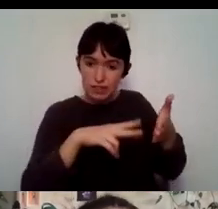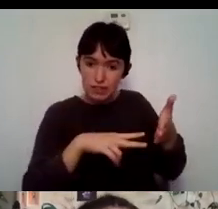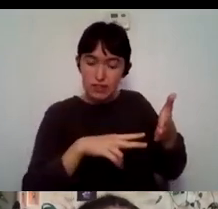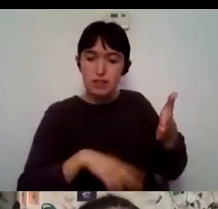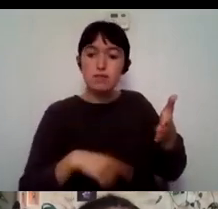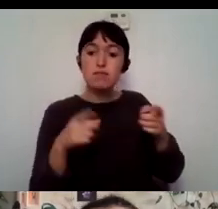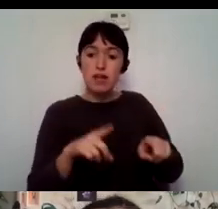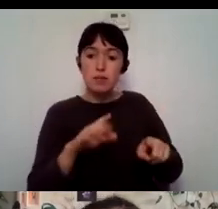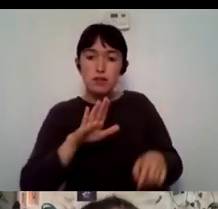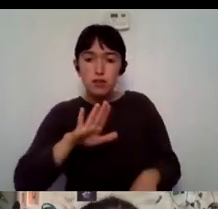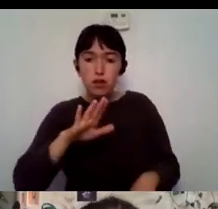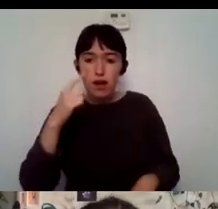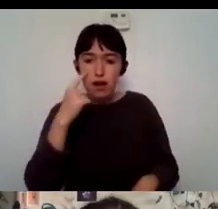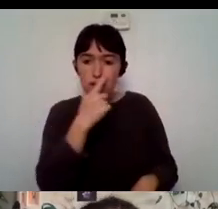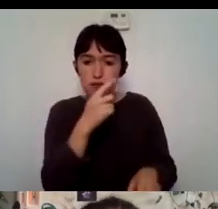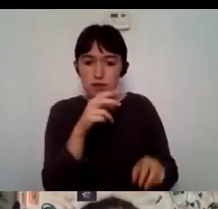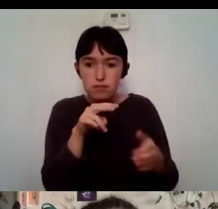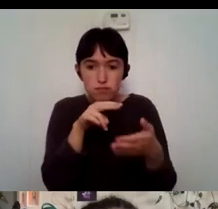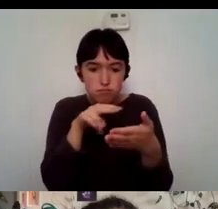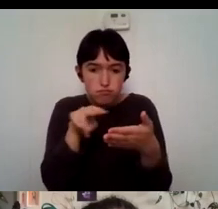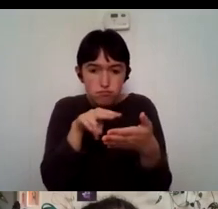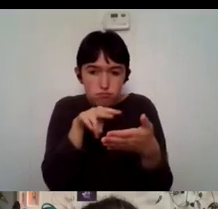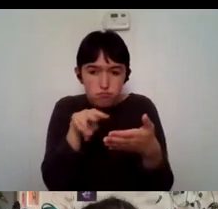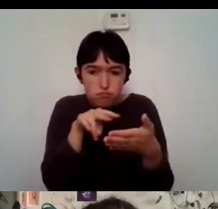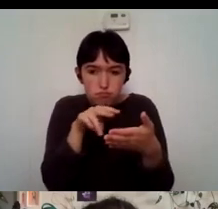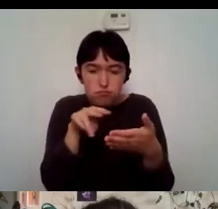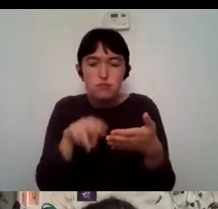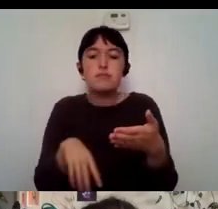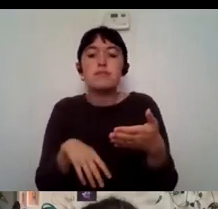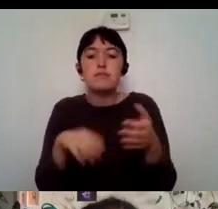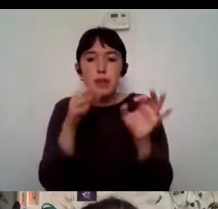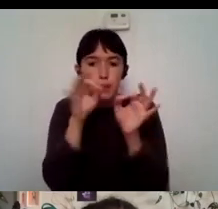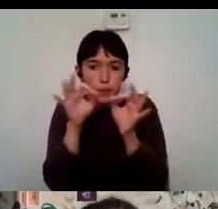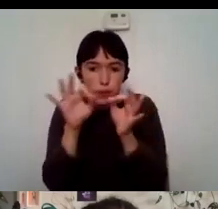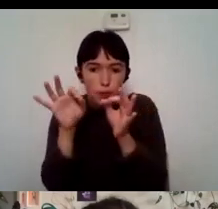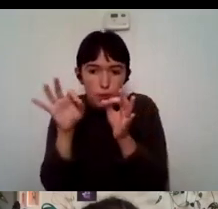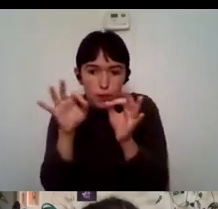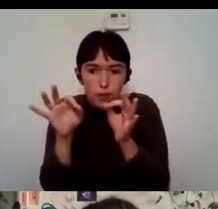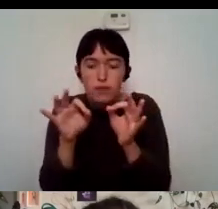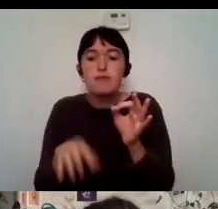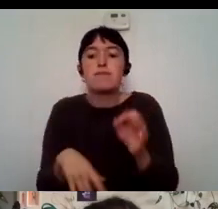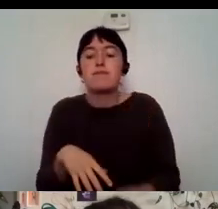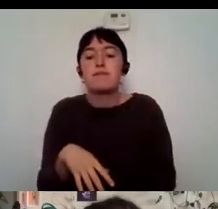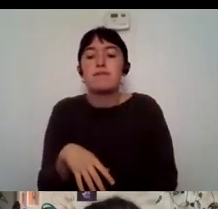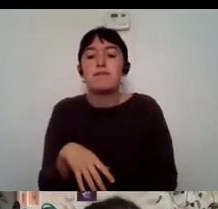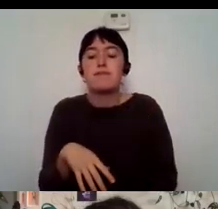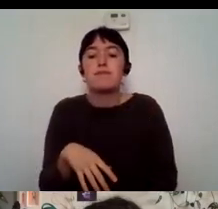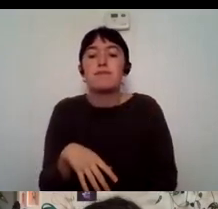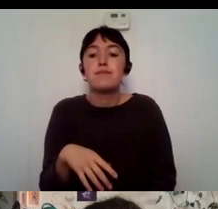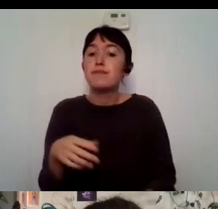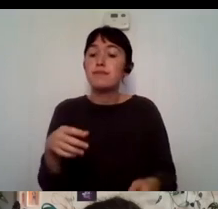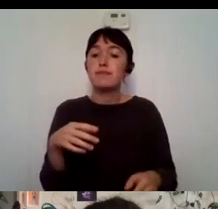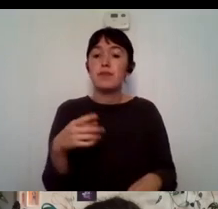your eyes a lot. Okay. And one of the things about recording electrical